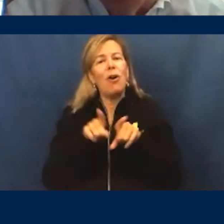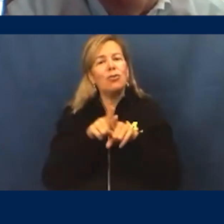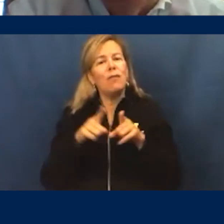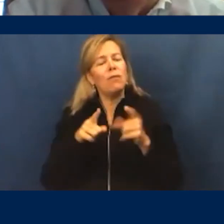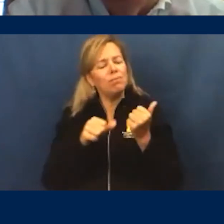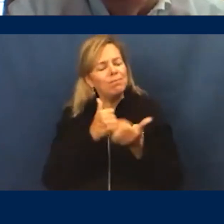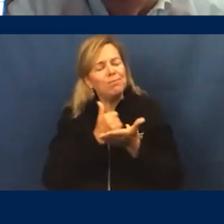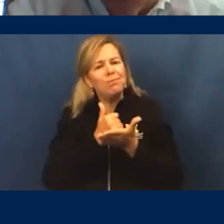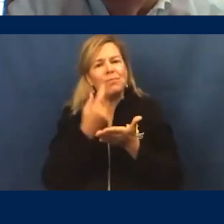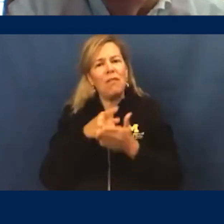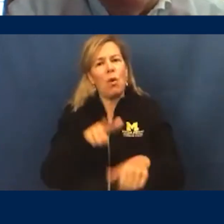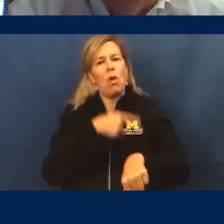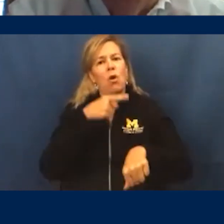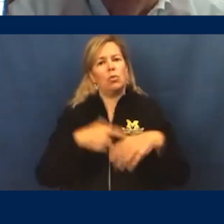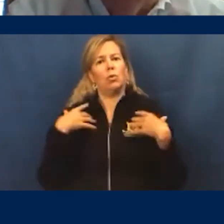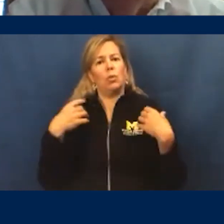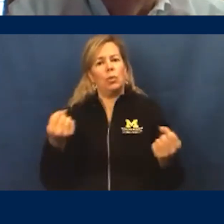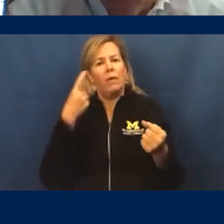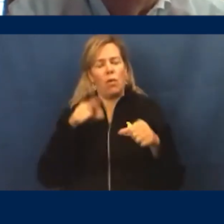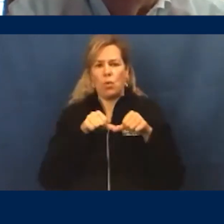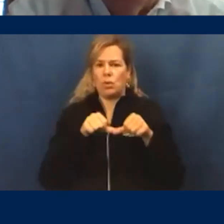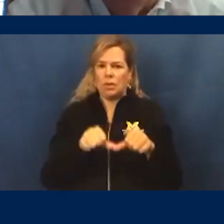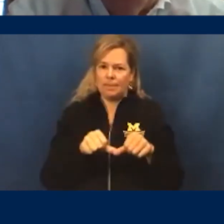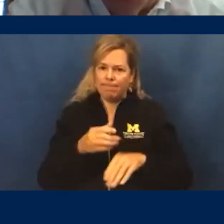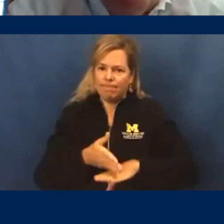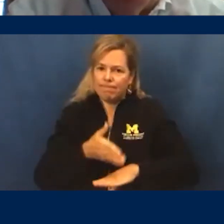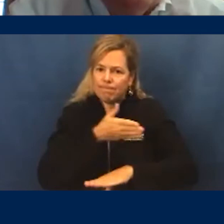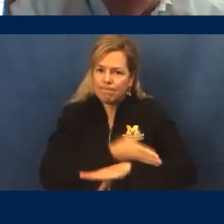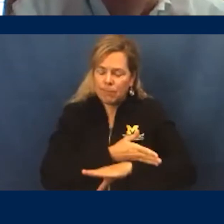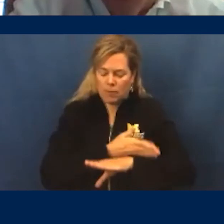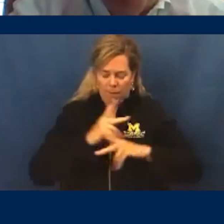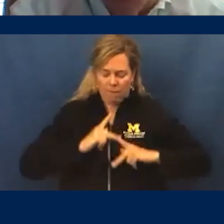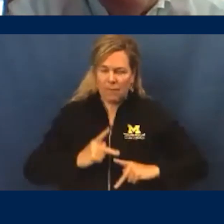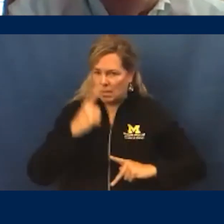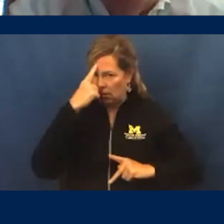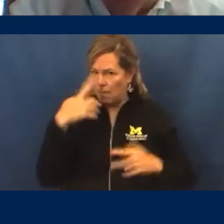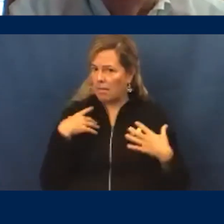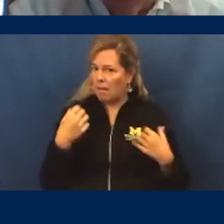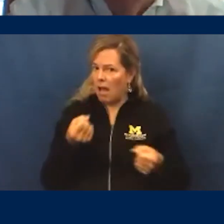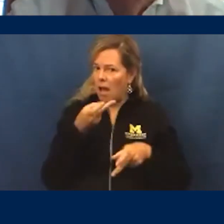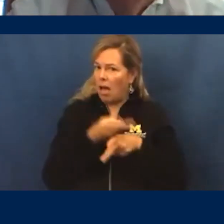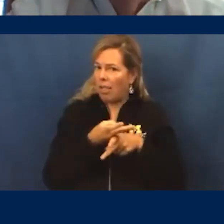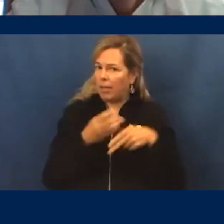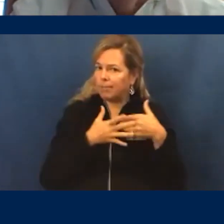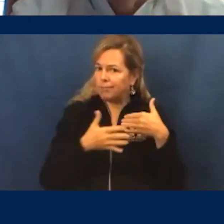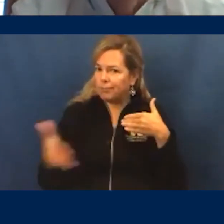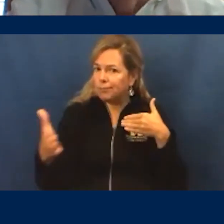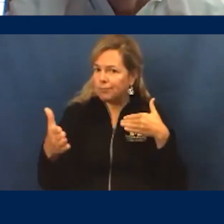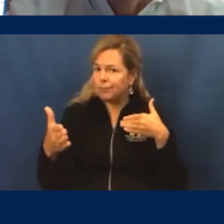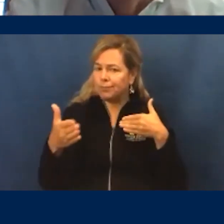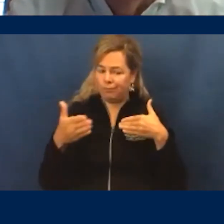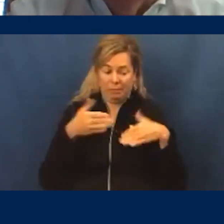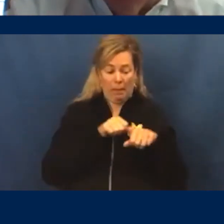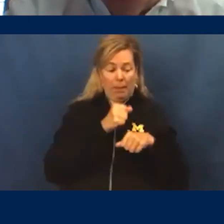economic recovery and achieving sustained improvements in physical and mental health care beyond the pandemic. The task